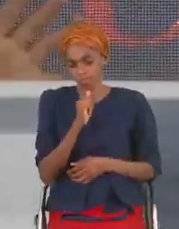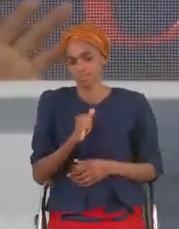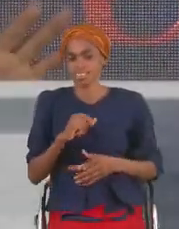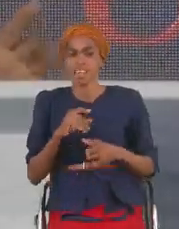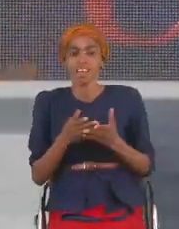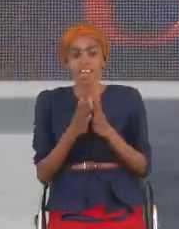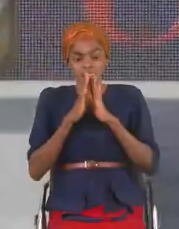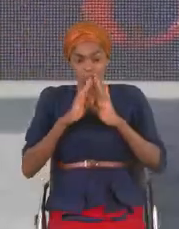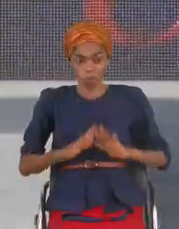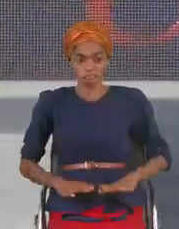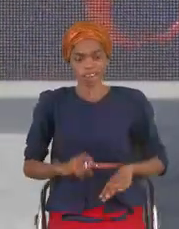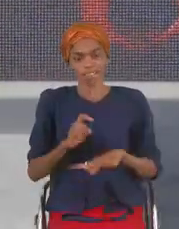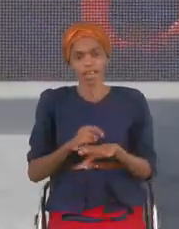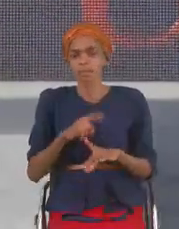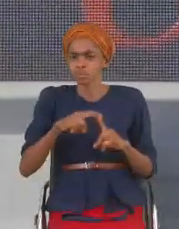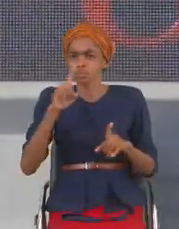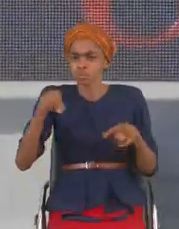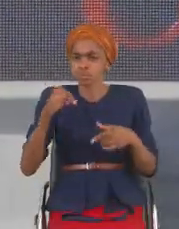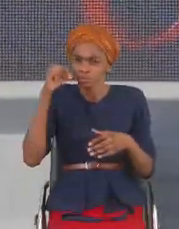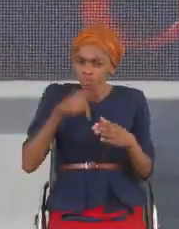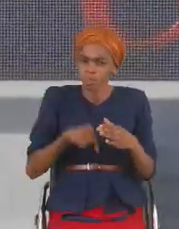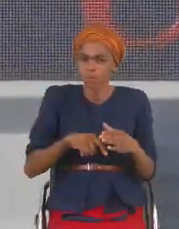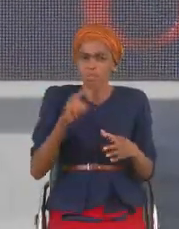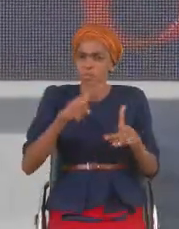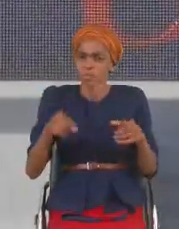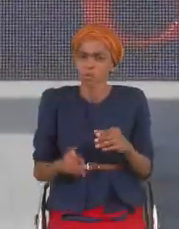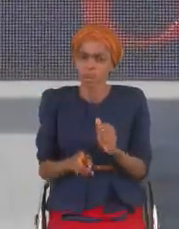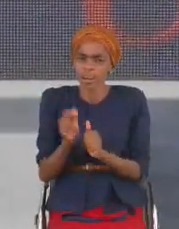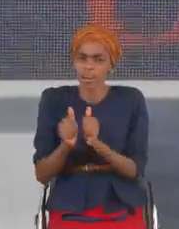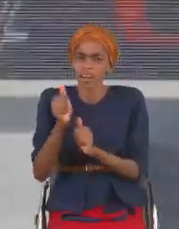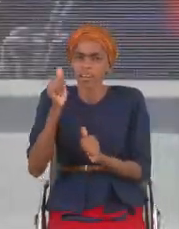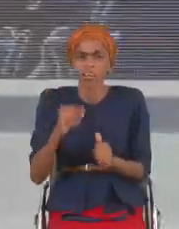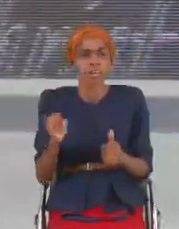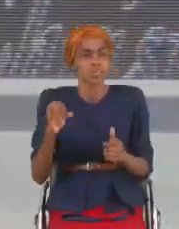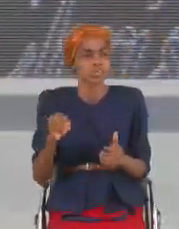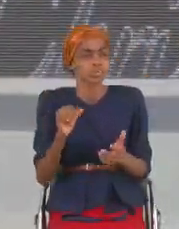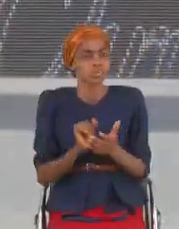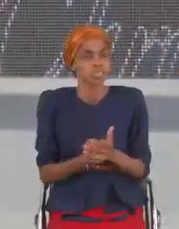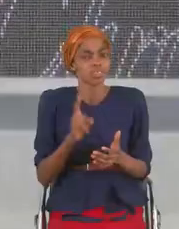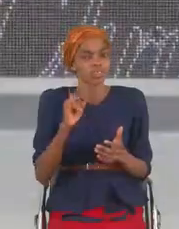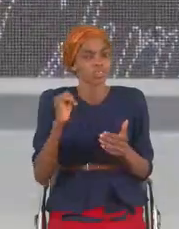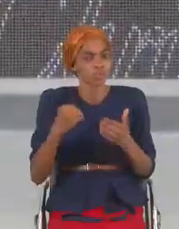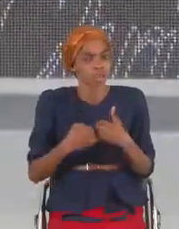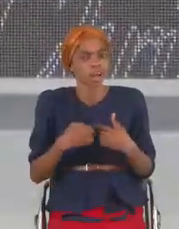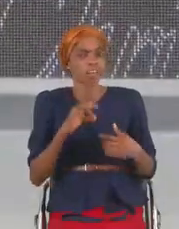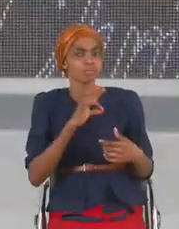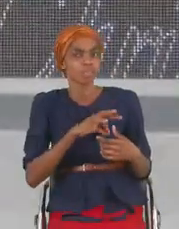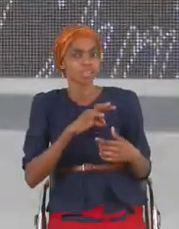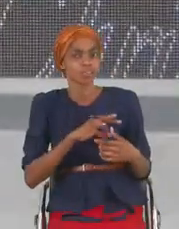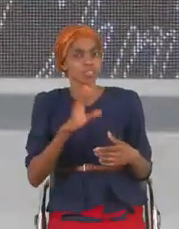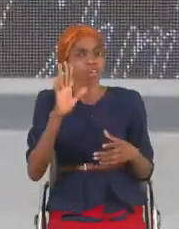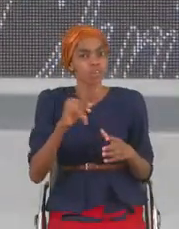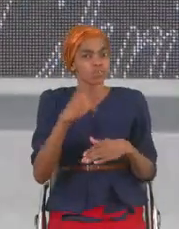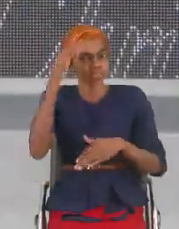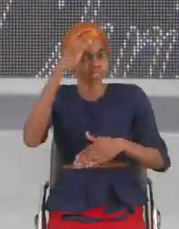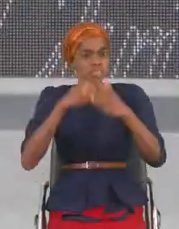that's good, but you go deeper, you go higher, so that you will benefit our generation with